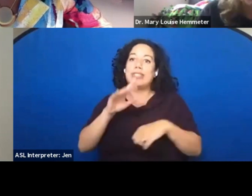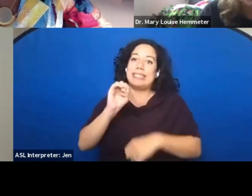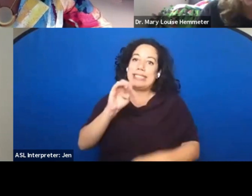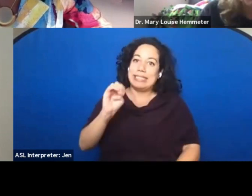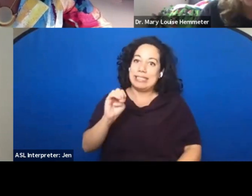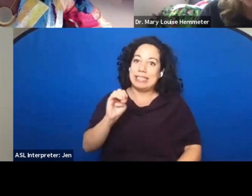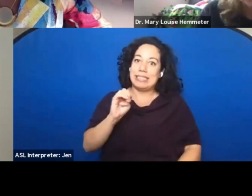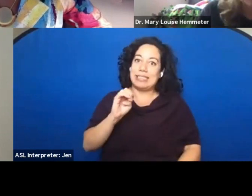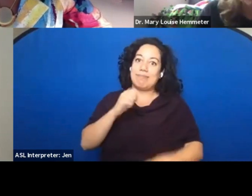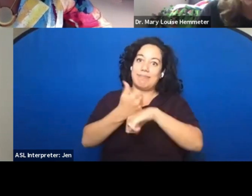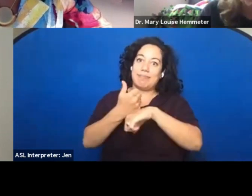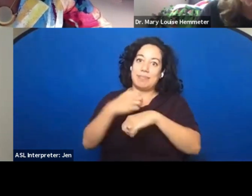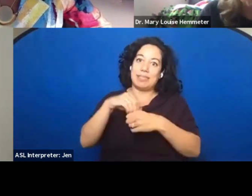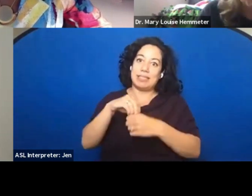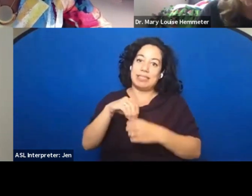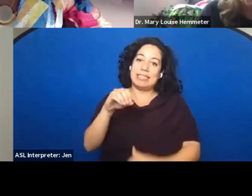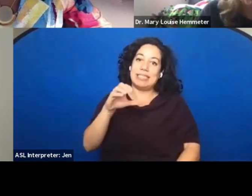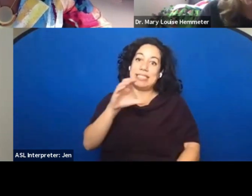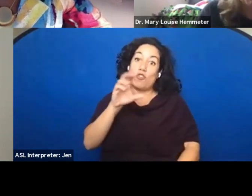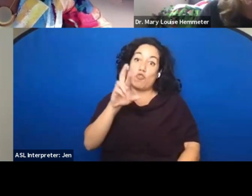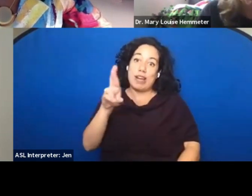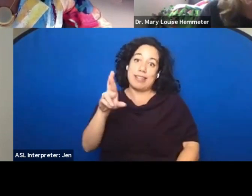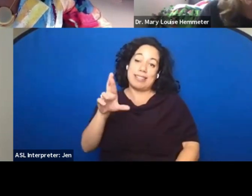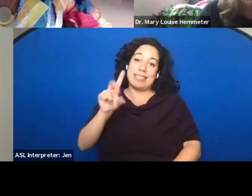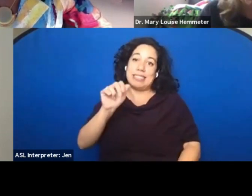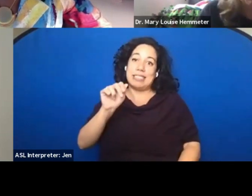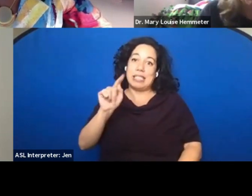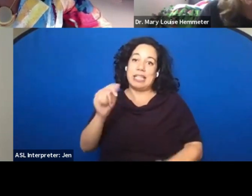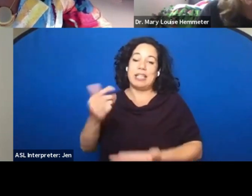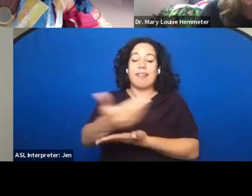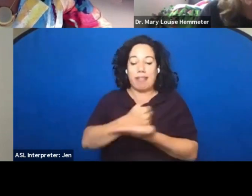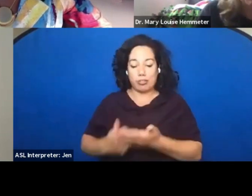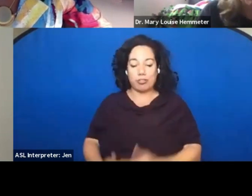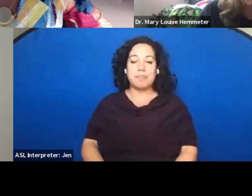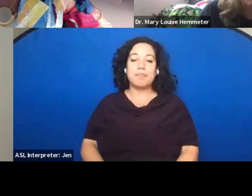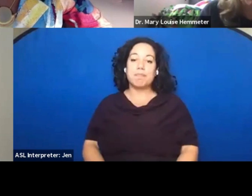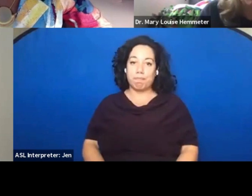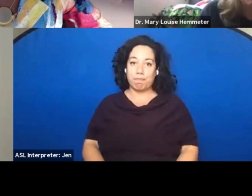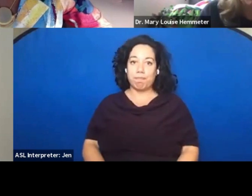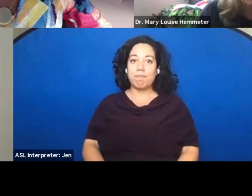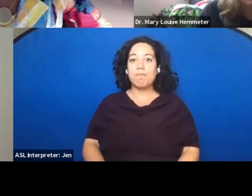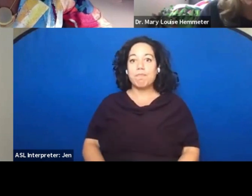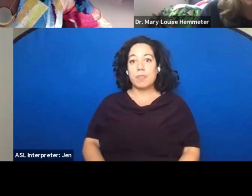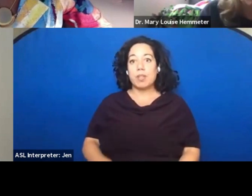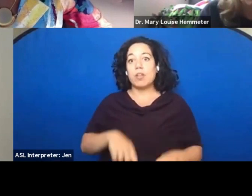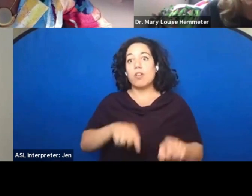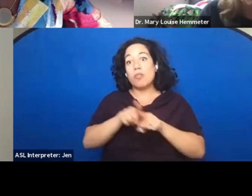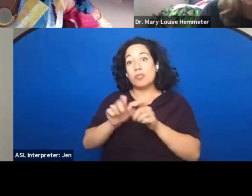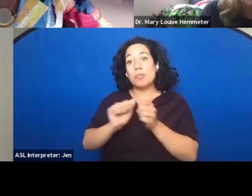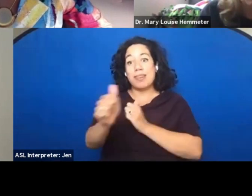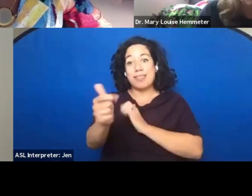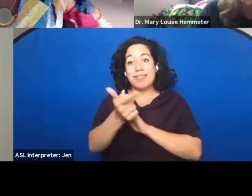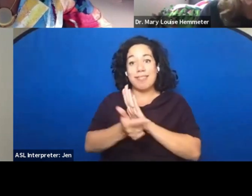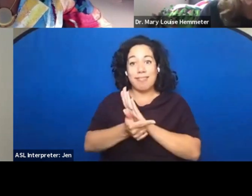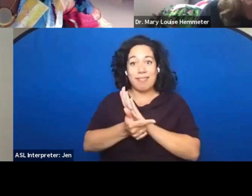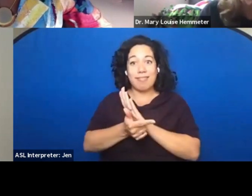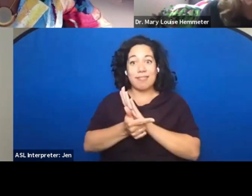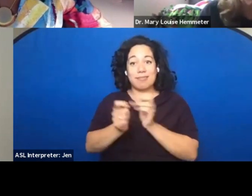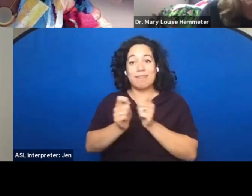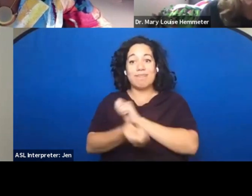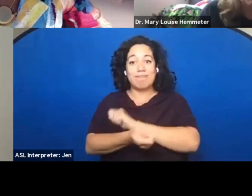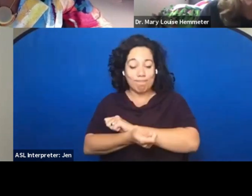with the civil rights data collection. And then also to pass legislation reform that